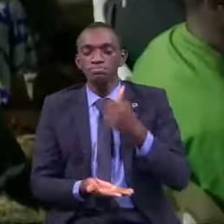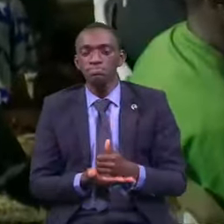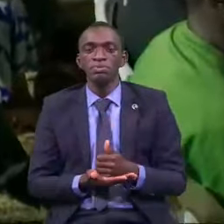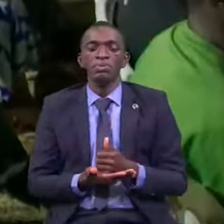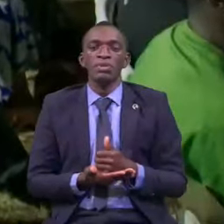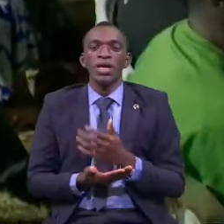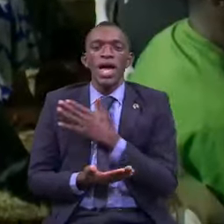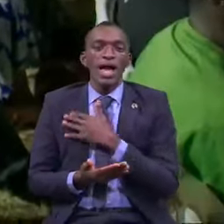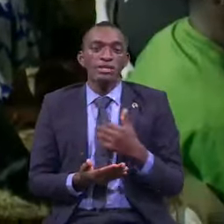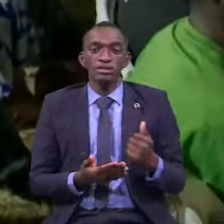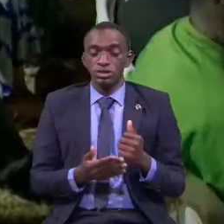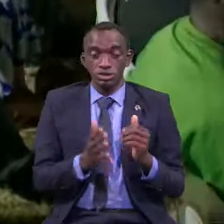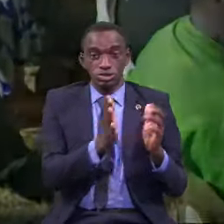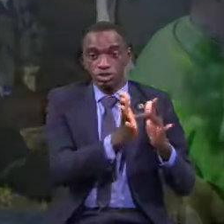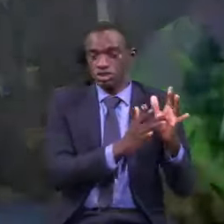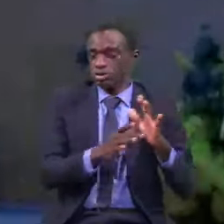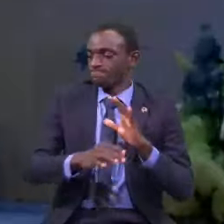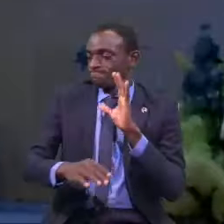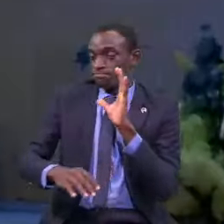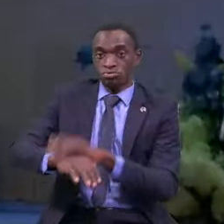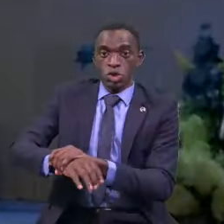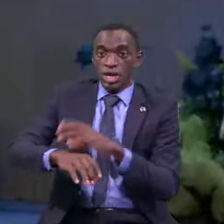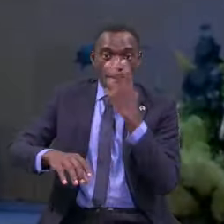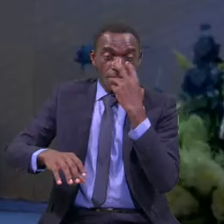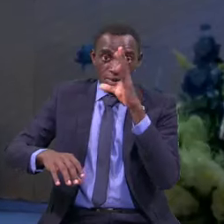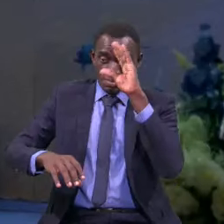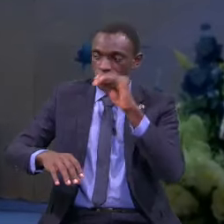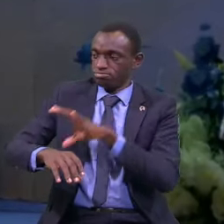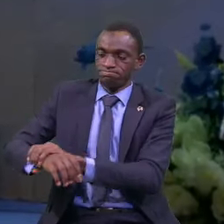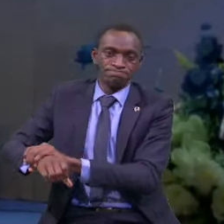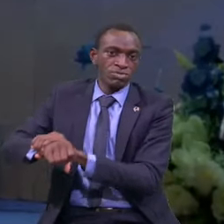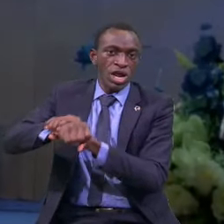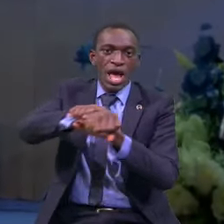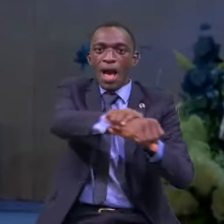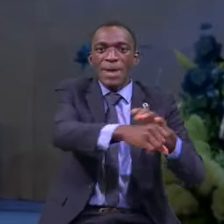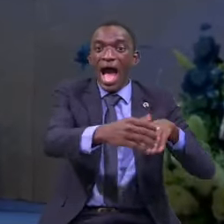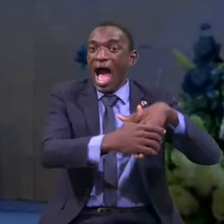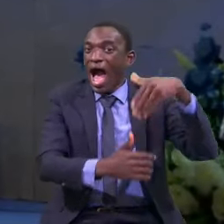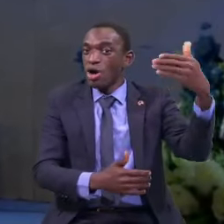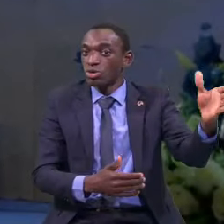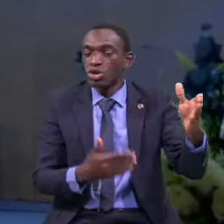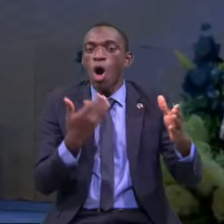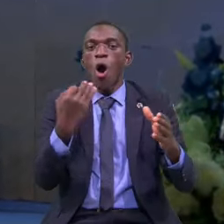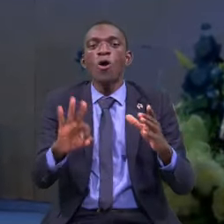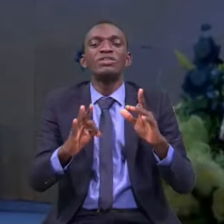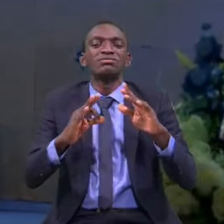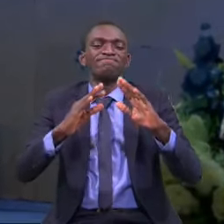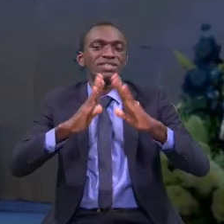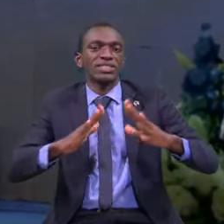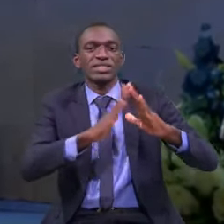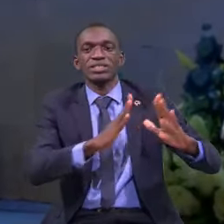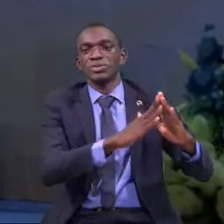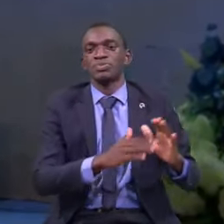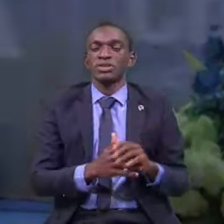And he led him out of the town. Out of the town.